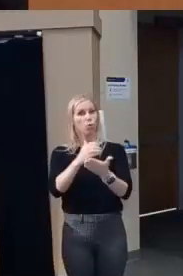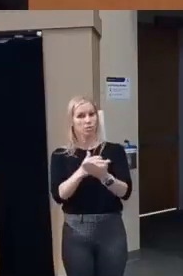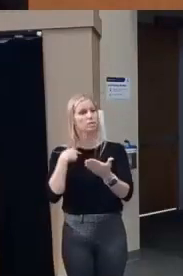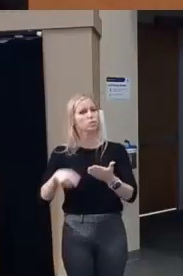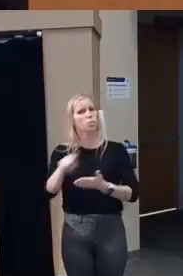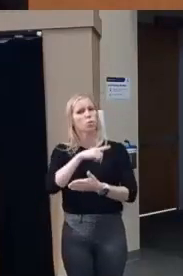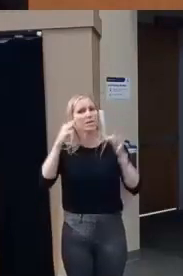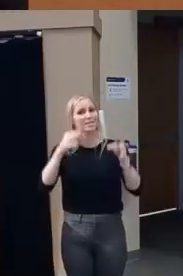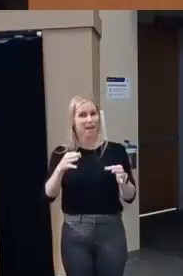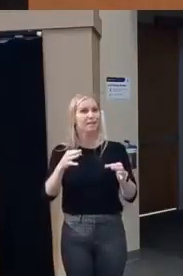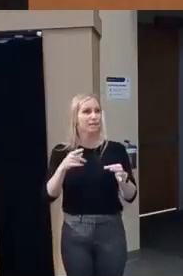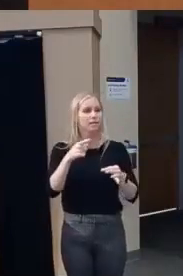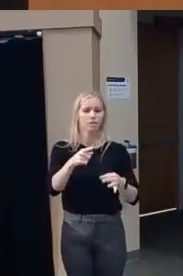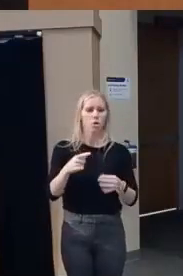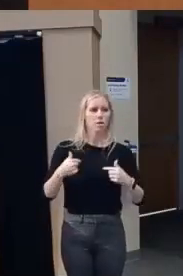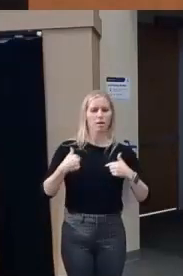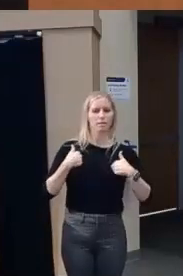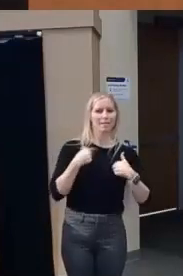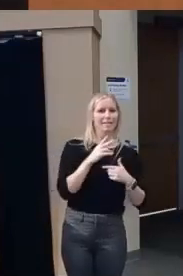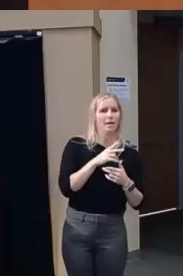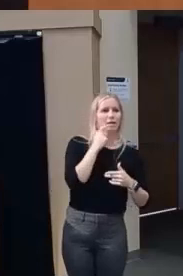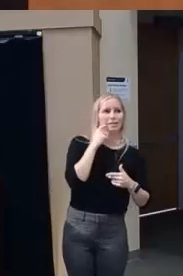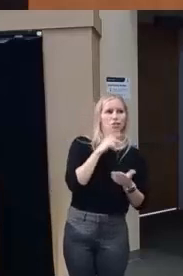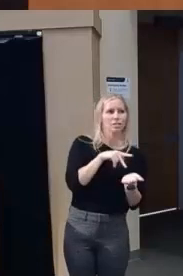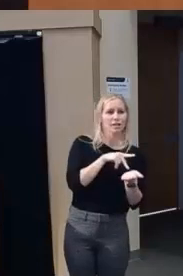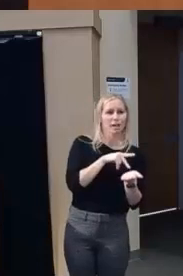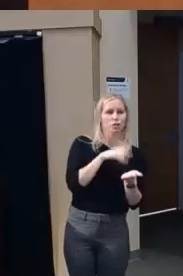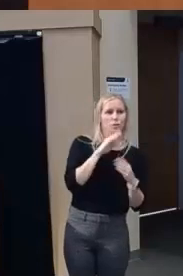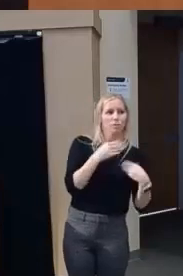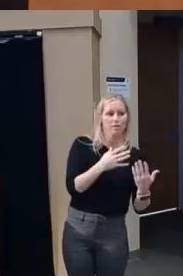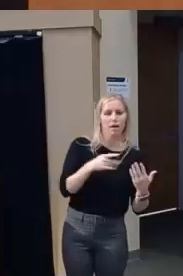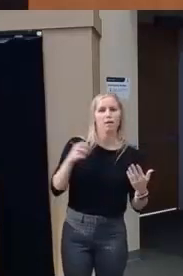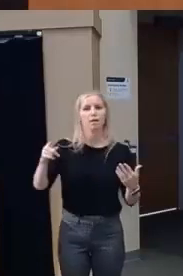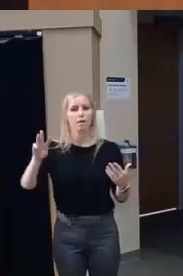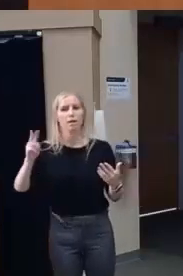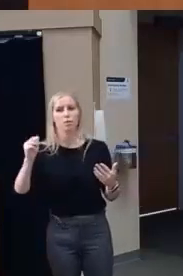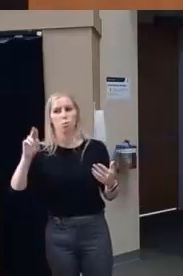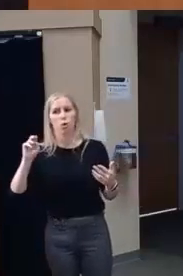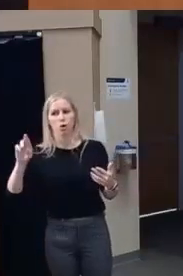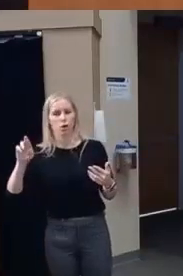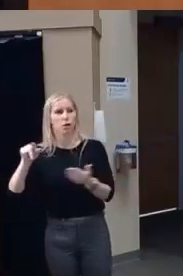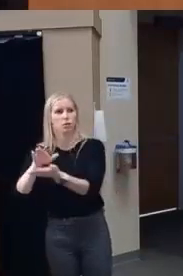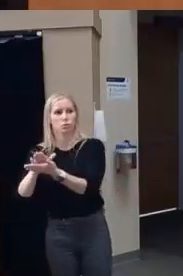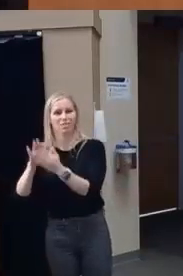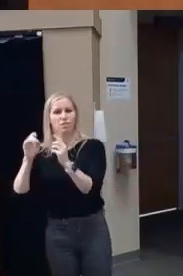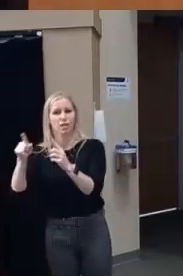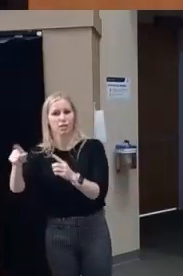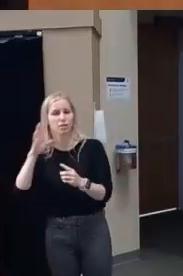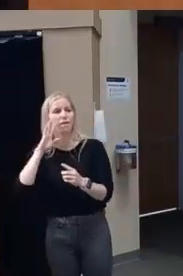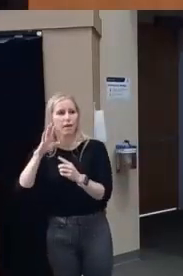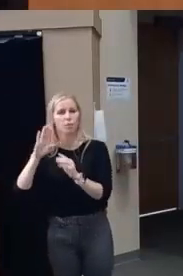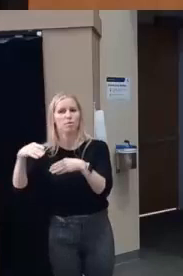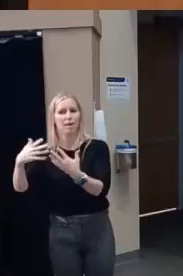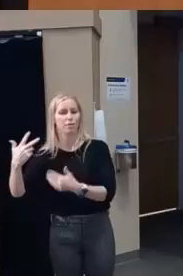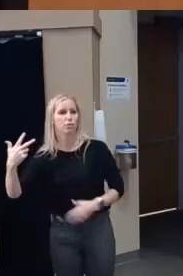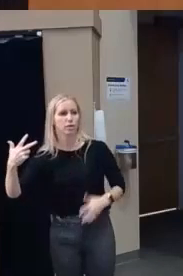by us in addiction psychiatry, and 3 courses are provided by the Warner School of Education. That program has launched just